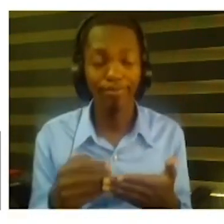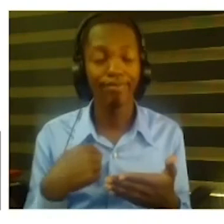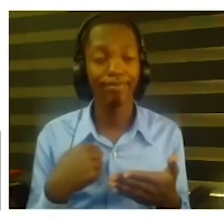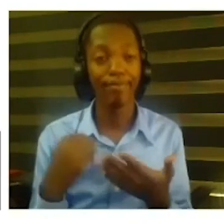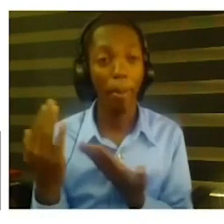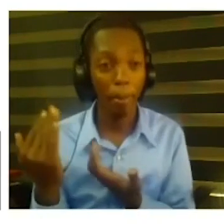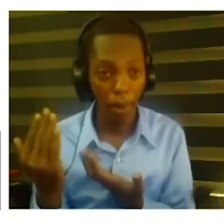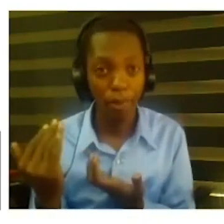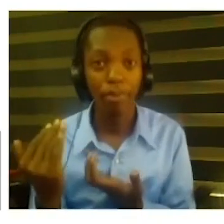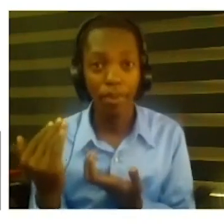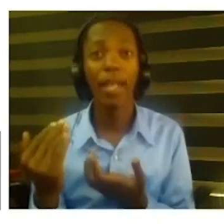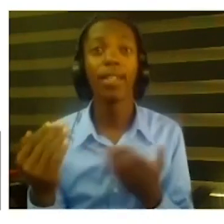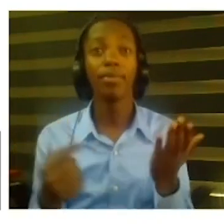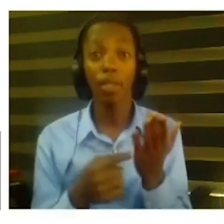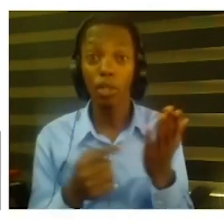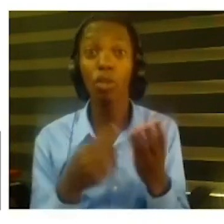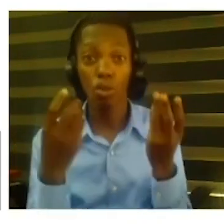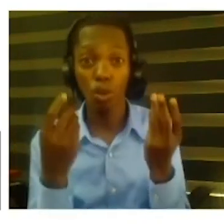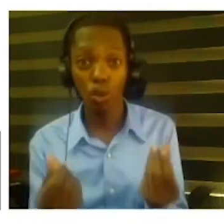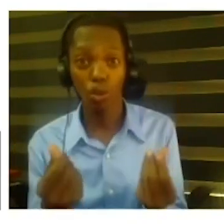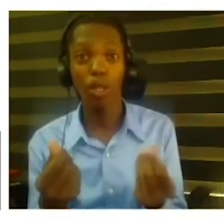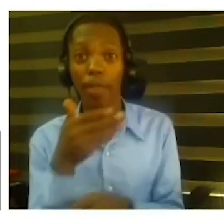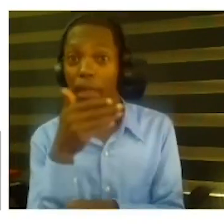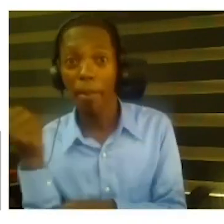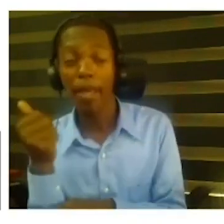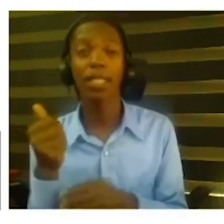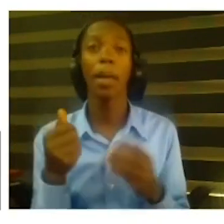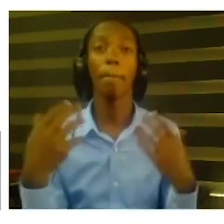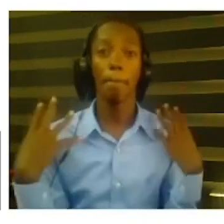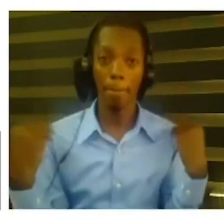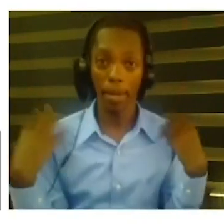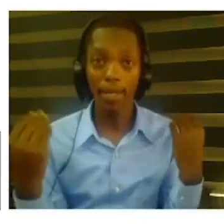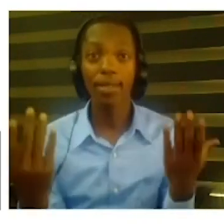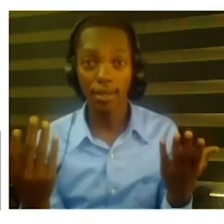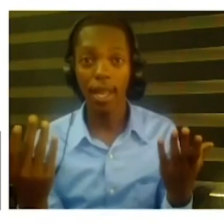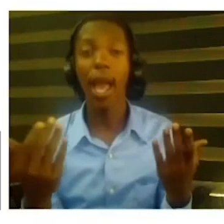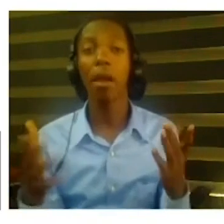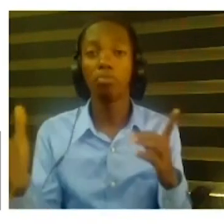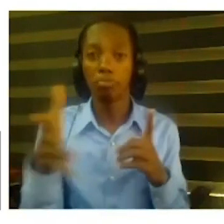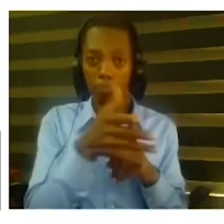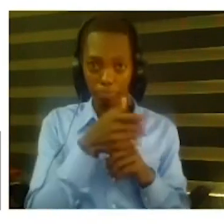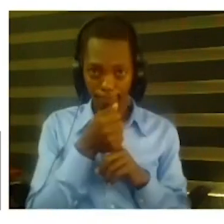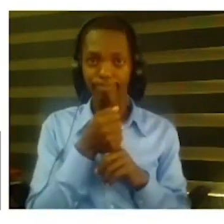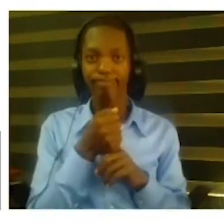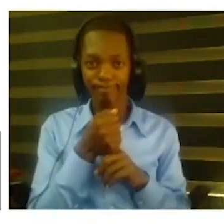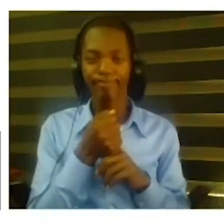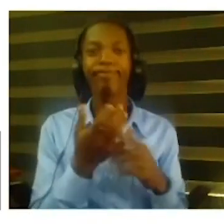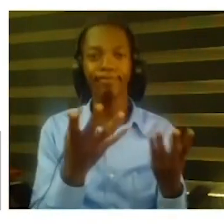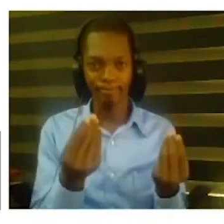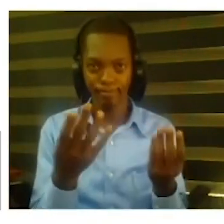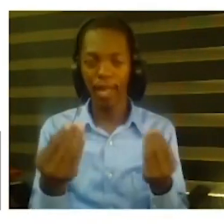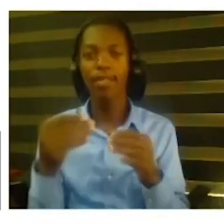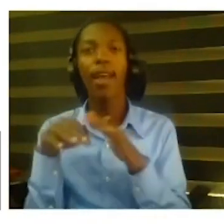that the digital solutions and best practices will be adapted for easy access and